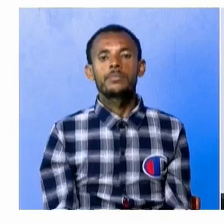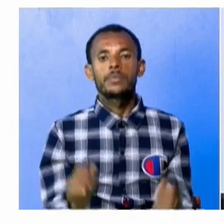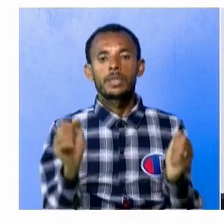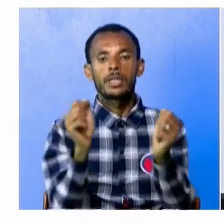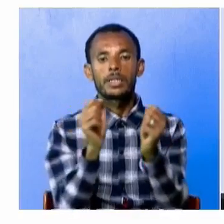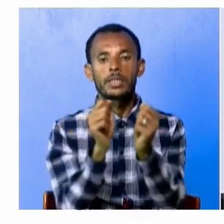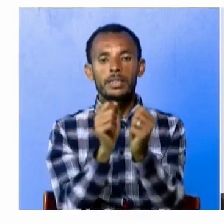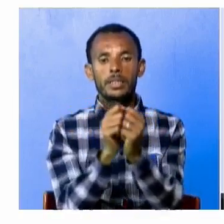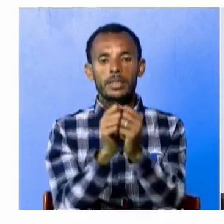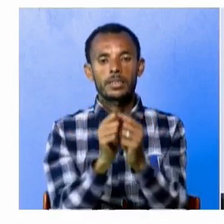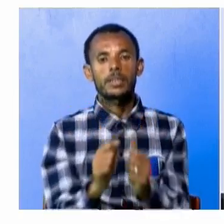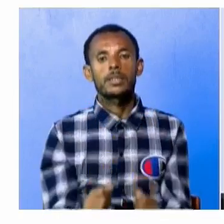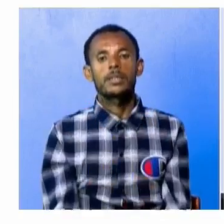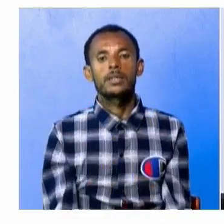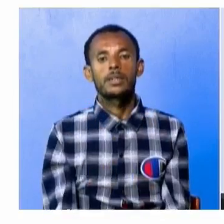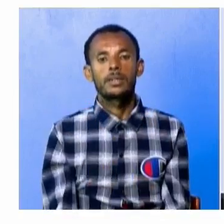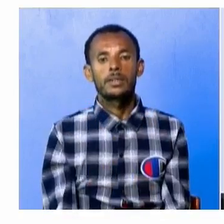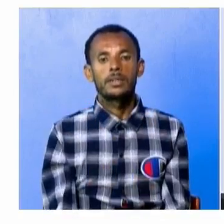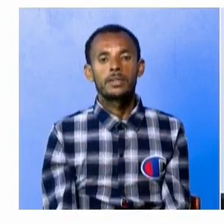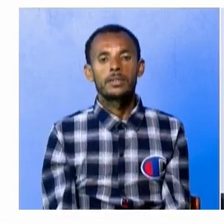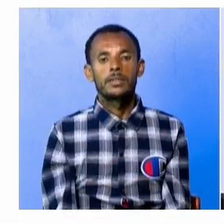intercepted